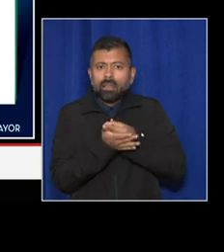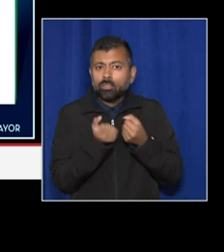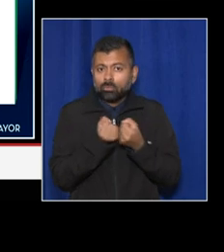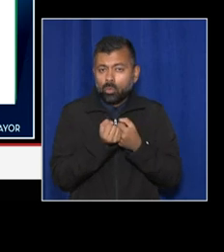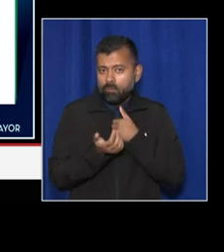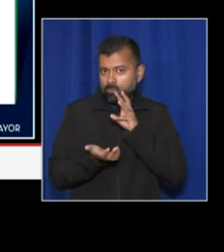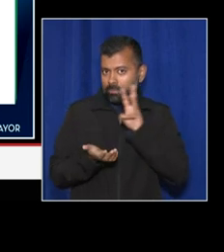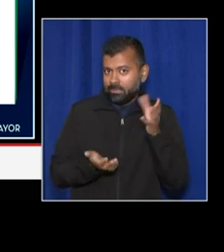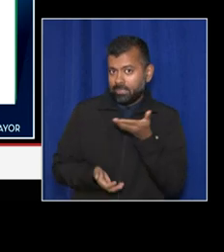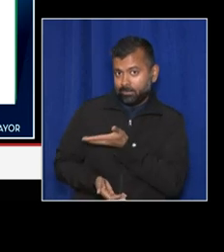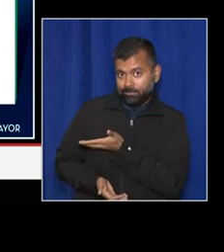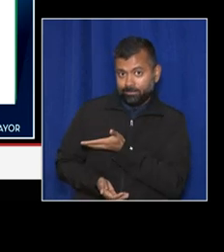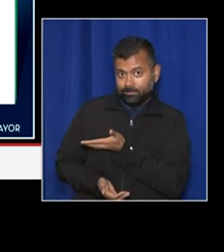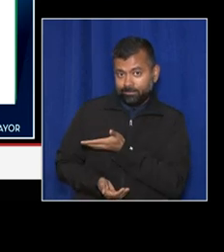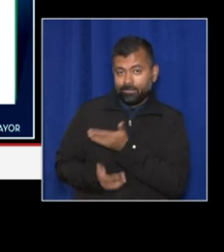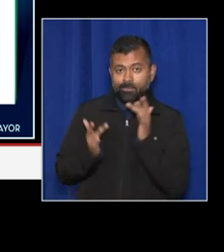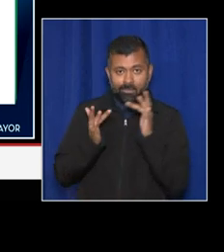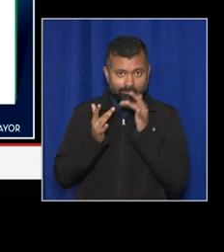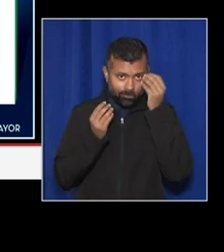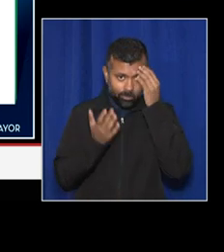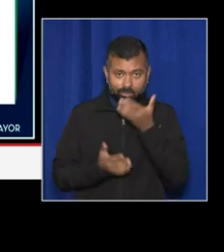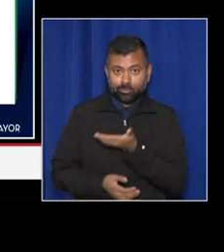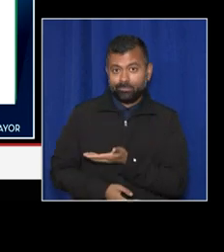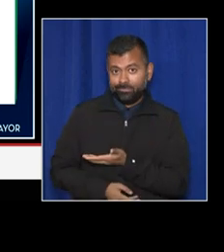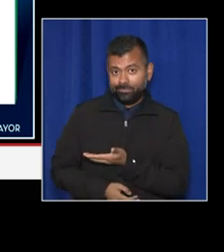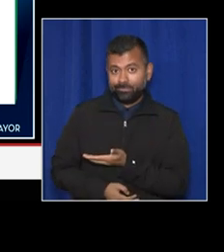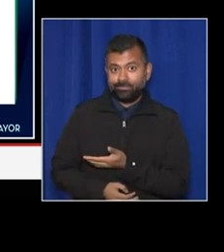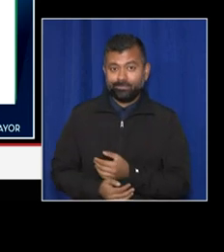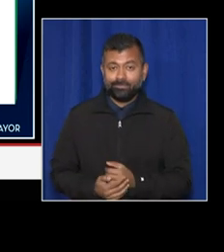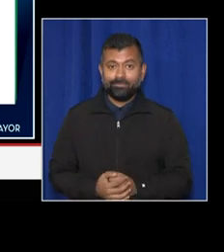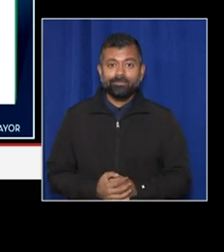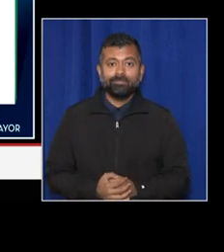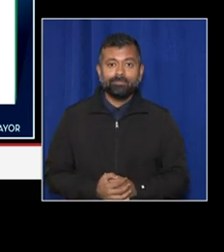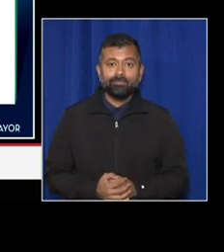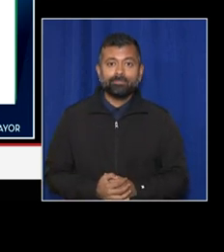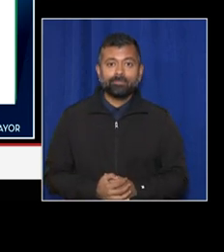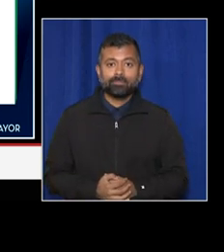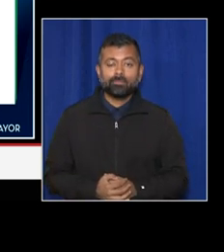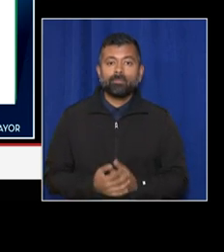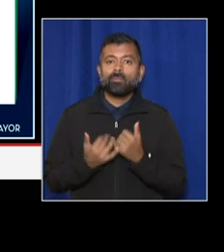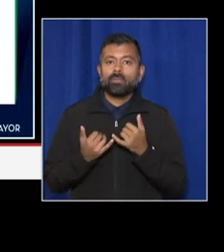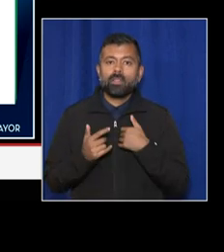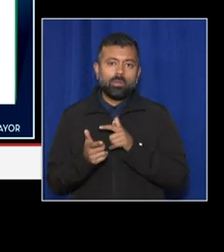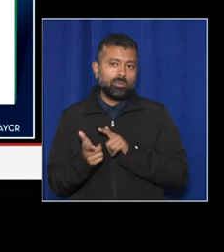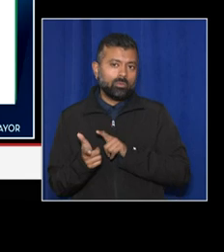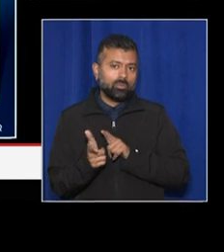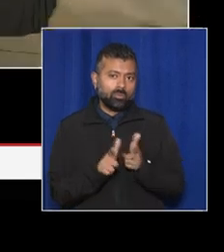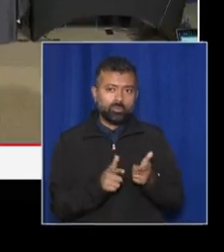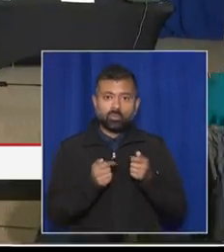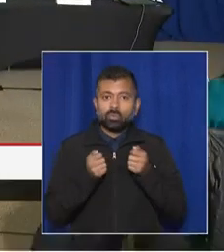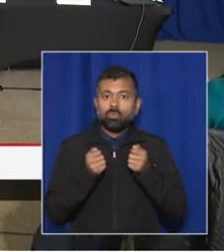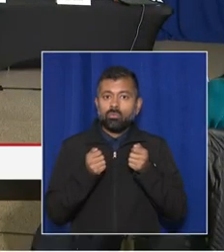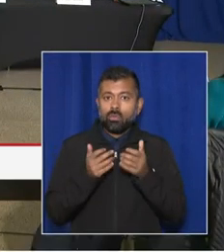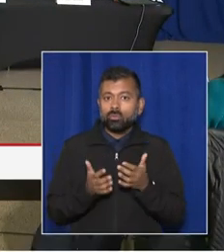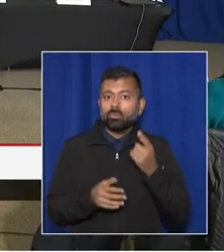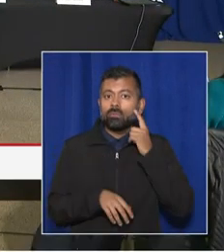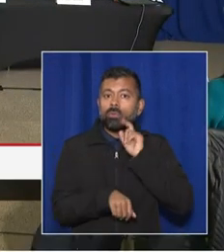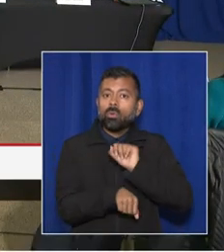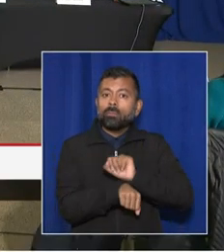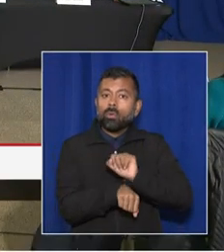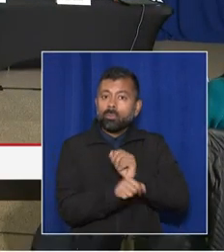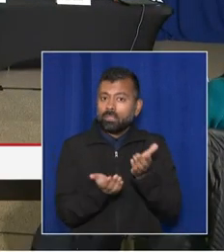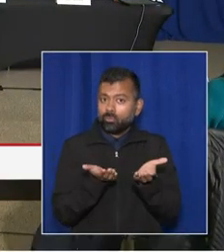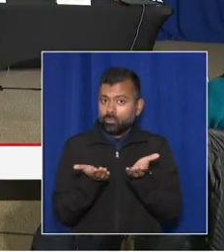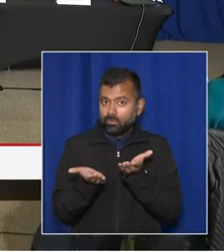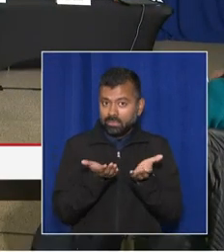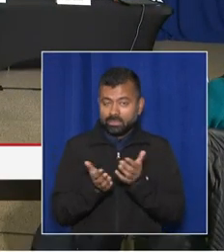dcloanhelp@dc.gov. And with that, I will turn it to our Director of Employment Services, Unique Morris Hughes.